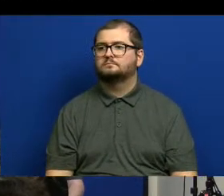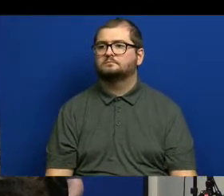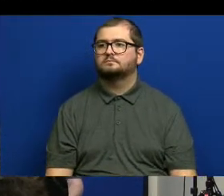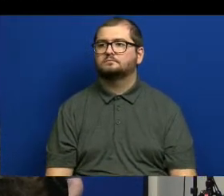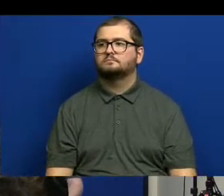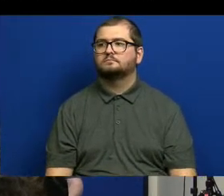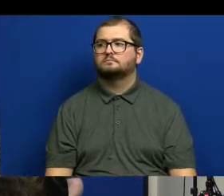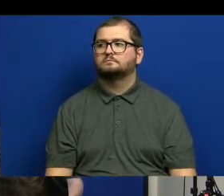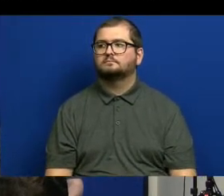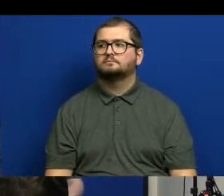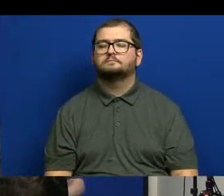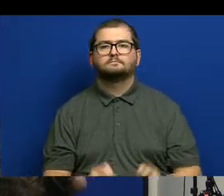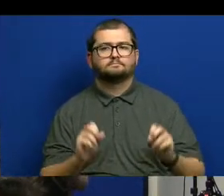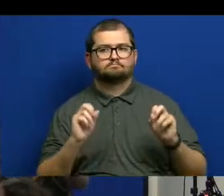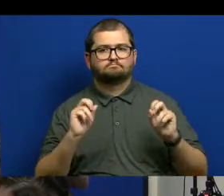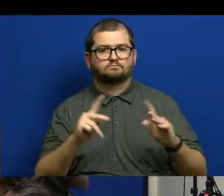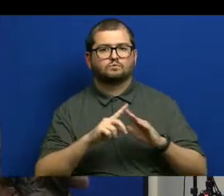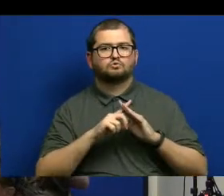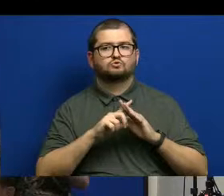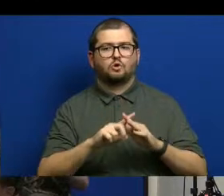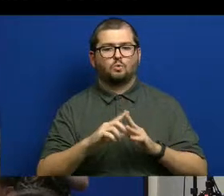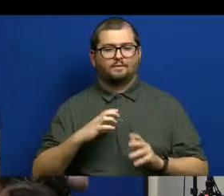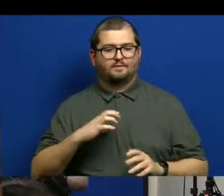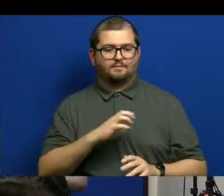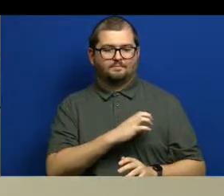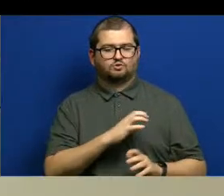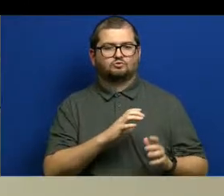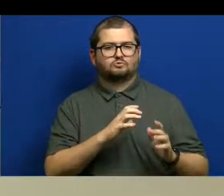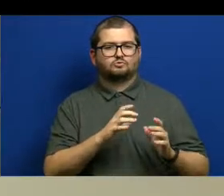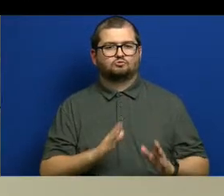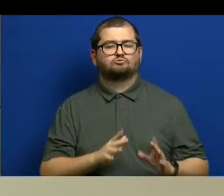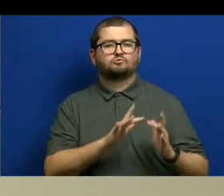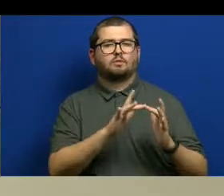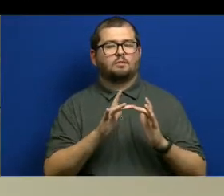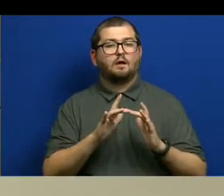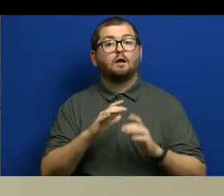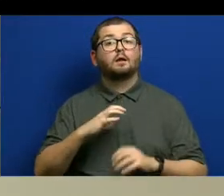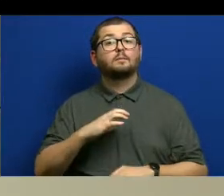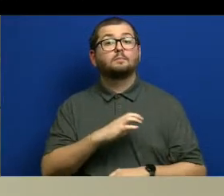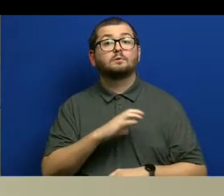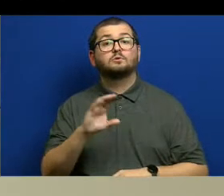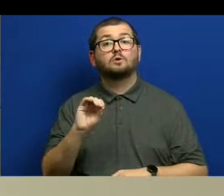Okay, I'm going to start with the commissioners that are online right now. Commissioner Cohen,